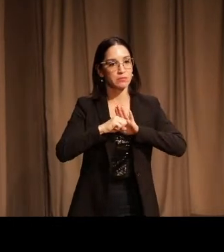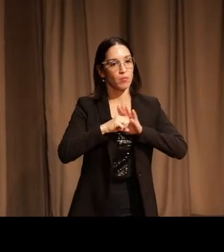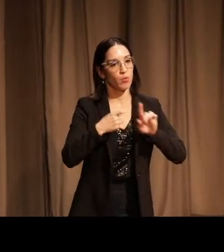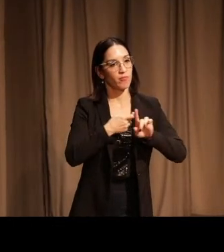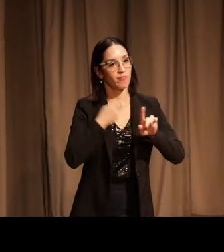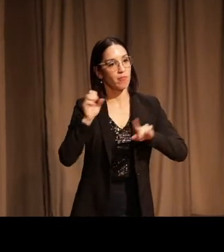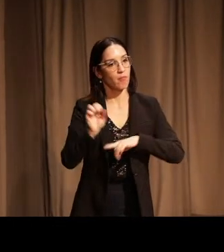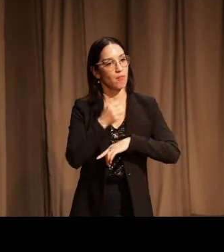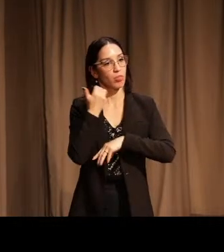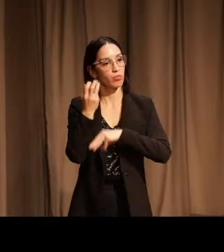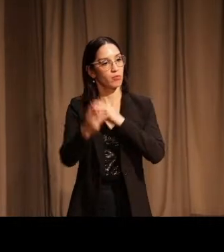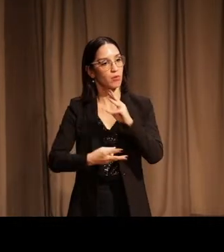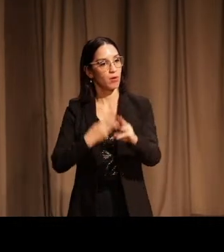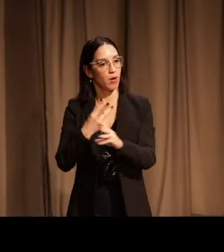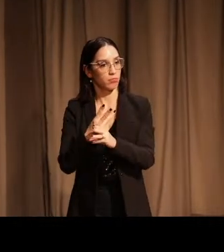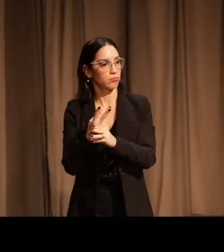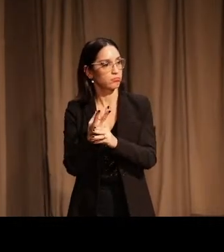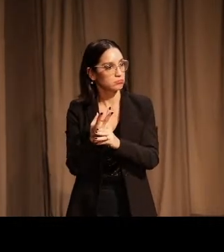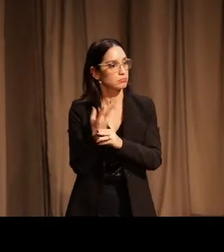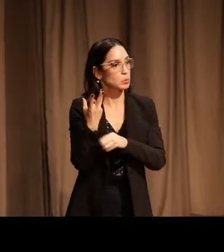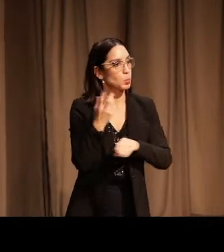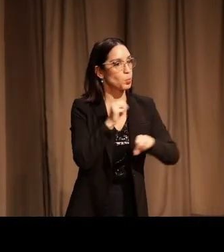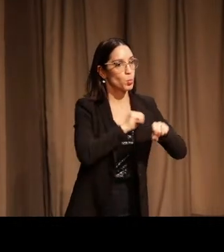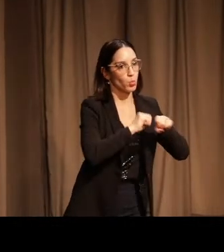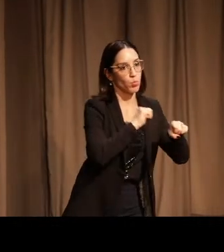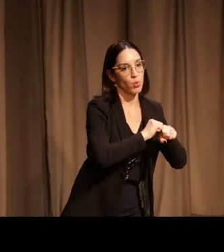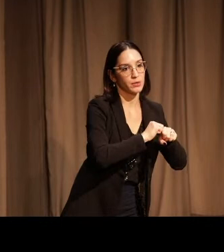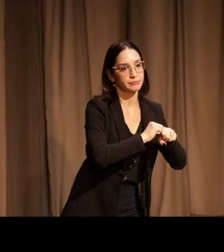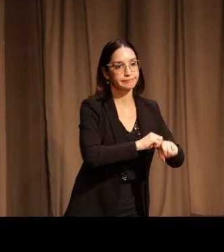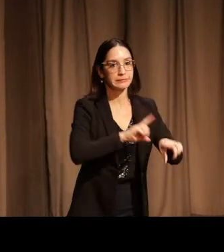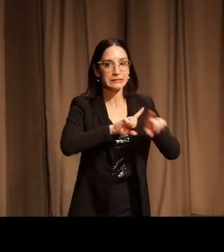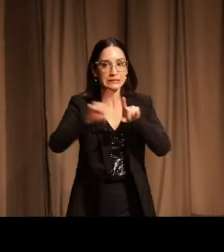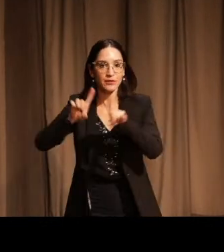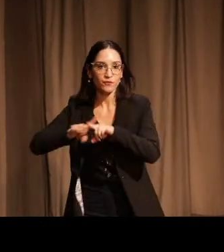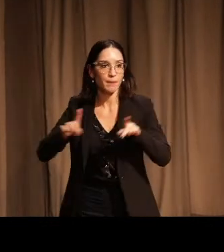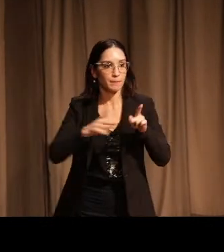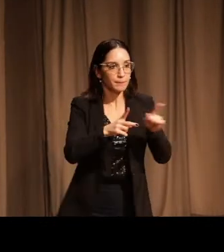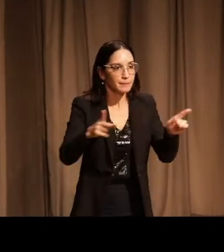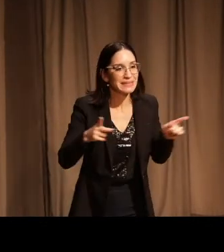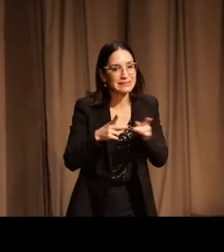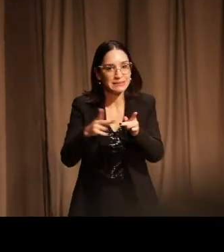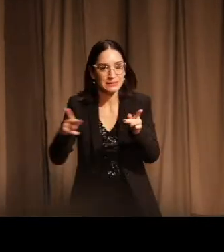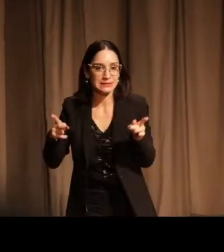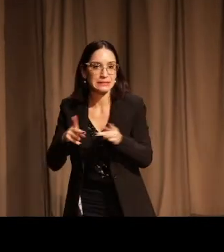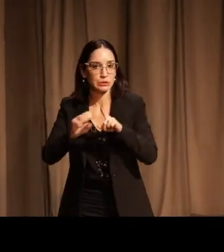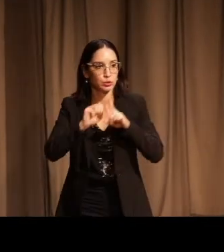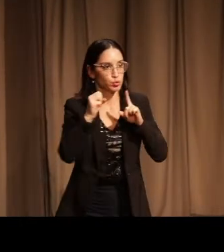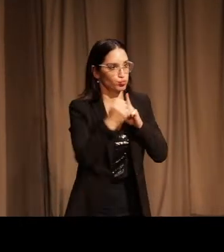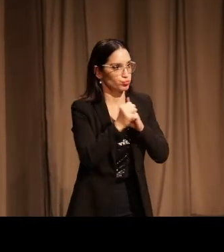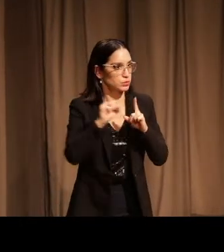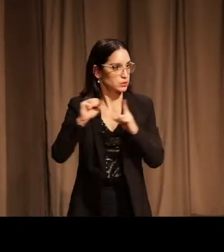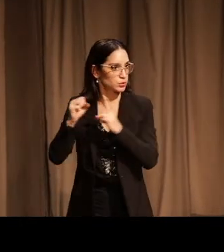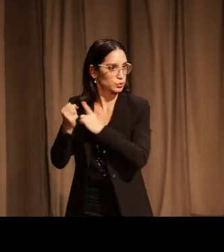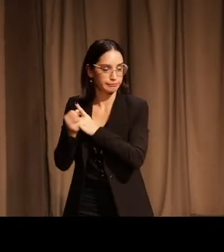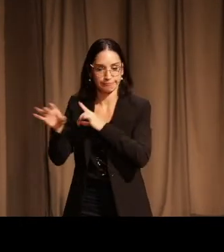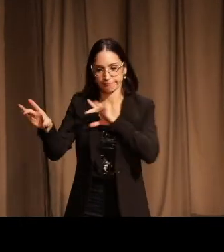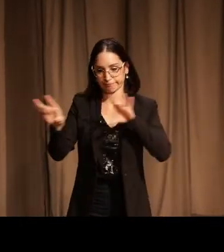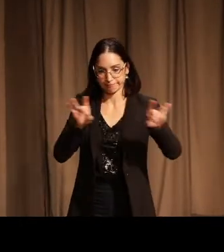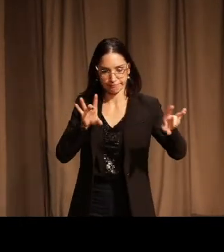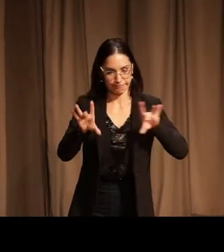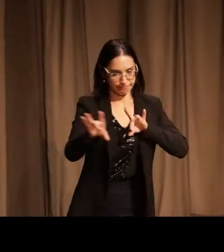recreating in different spaces, in different contexts. But yeah, so talk to us a little bit about,